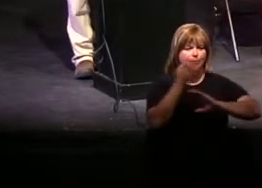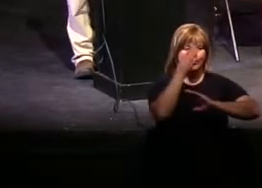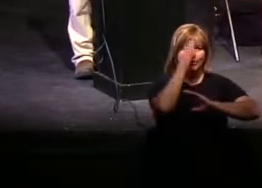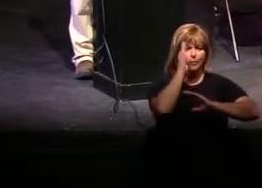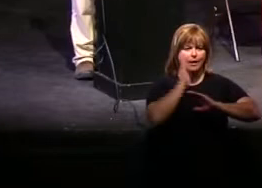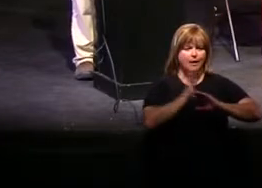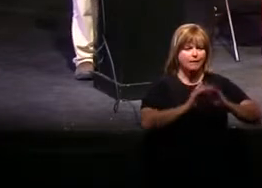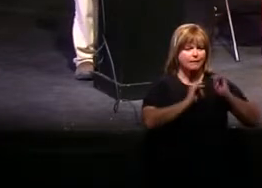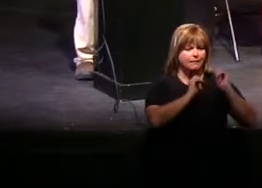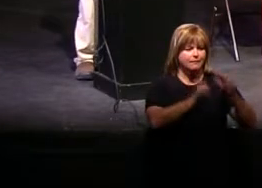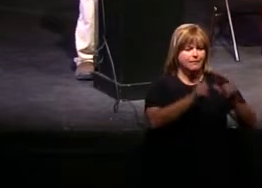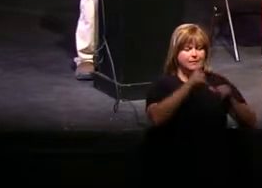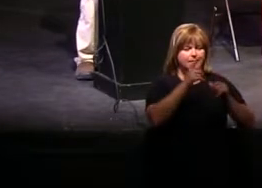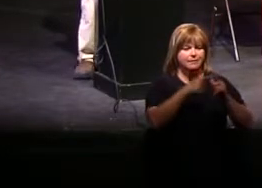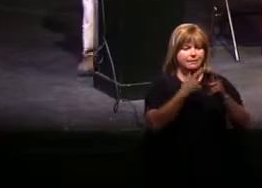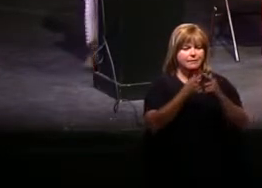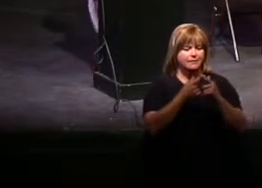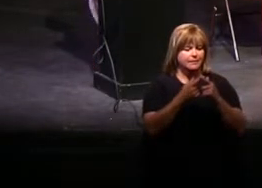is